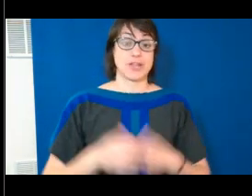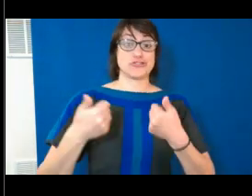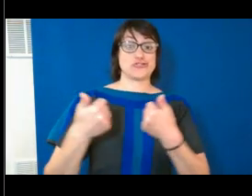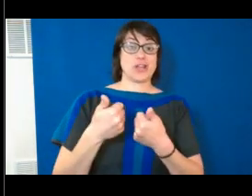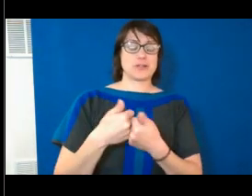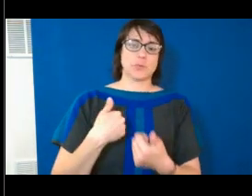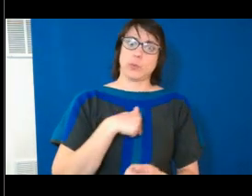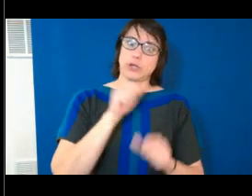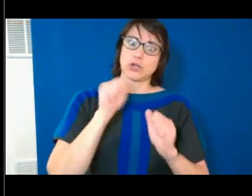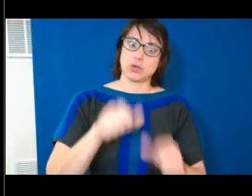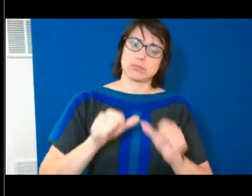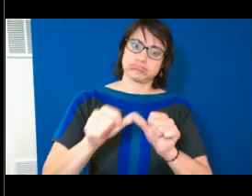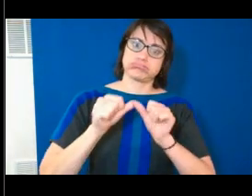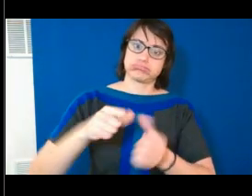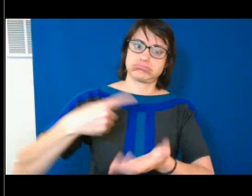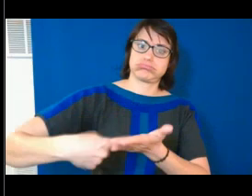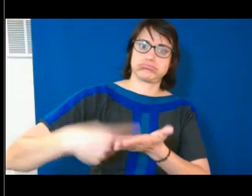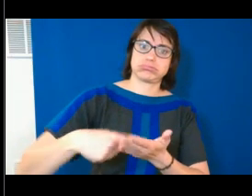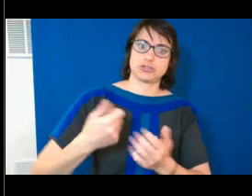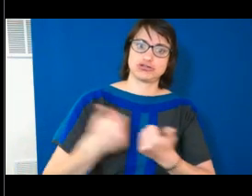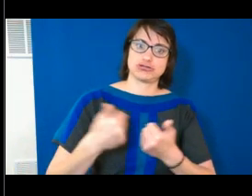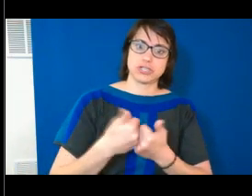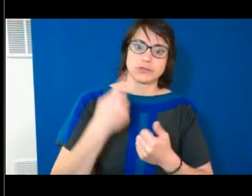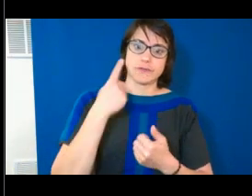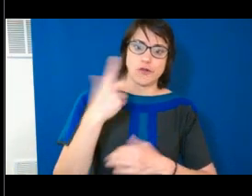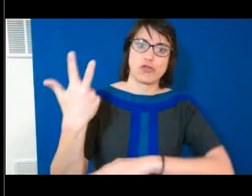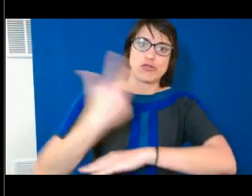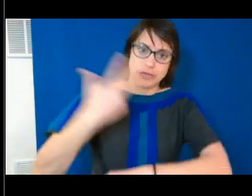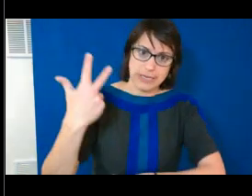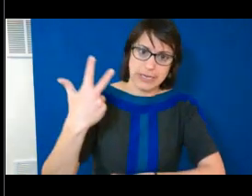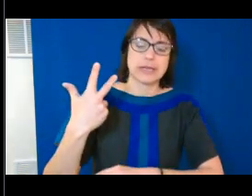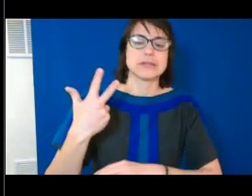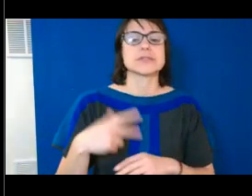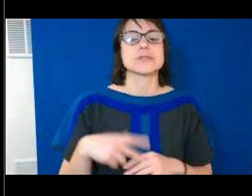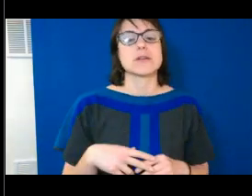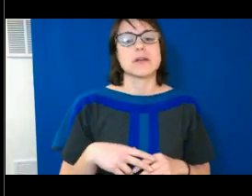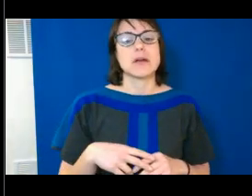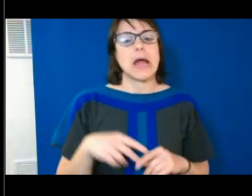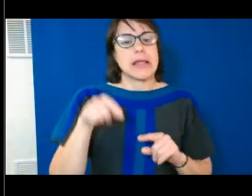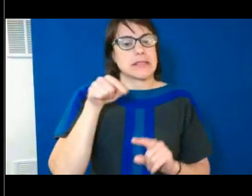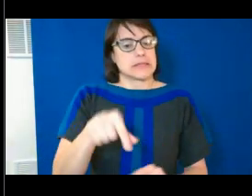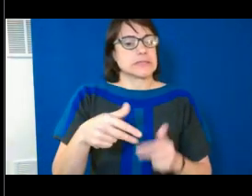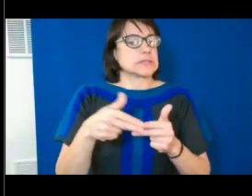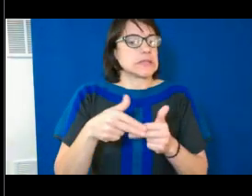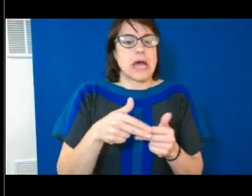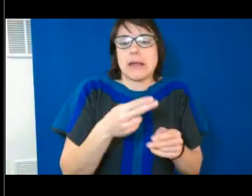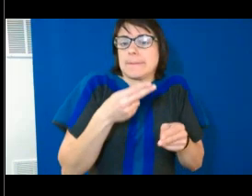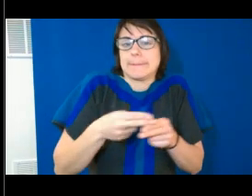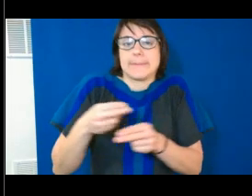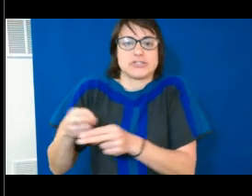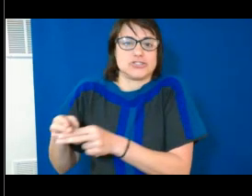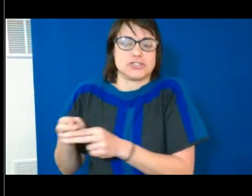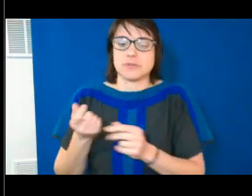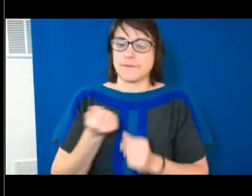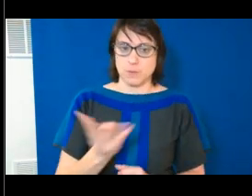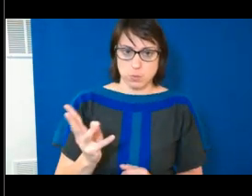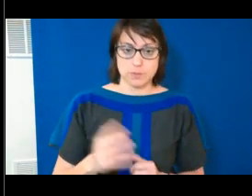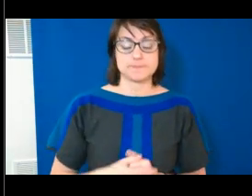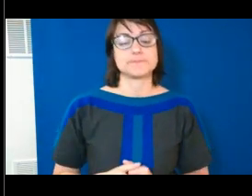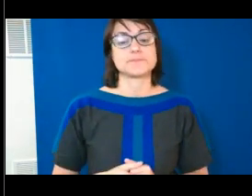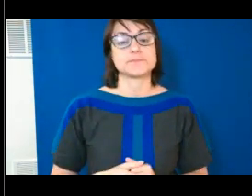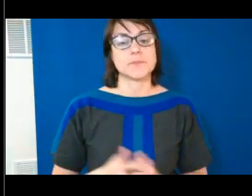talking about challenges associated with this issue. And this slide is just highlighting a few. I do want to mention just the level